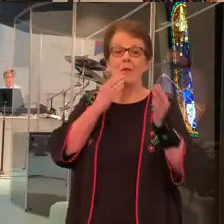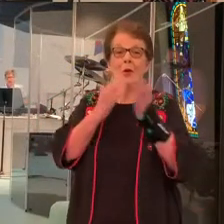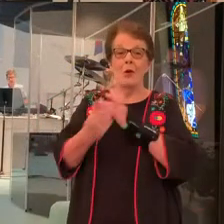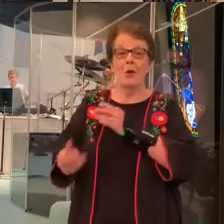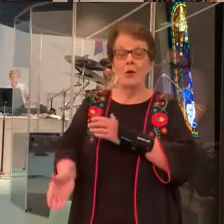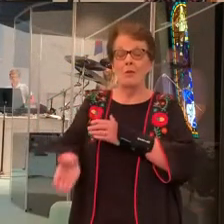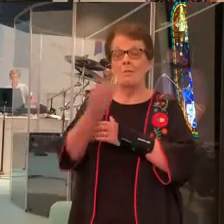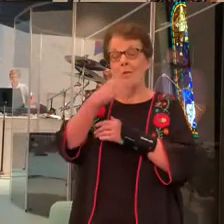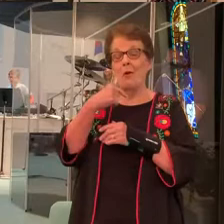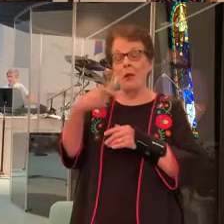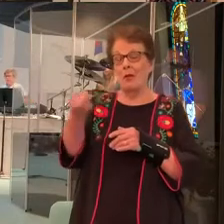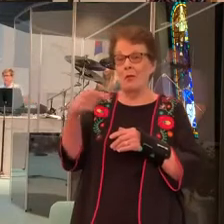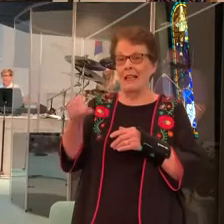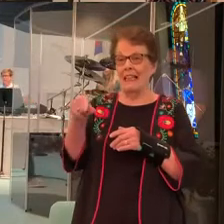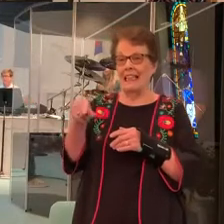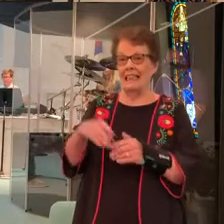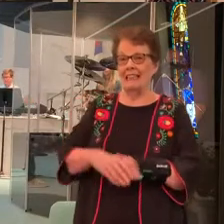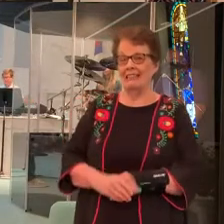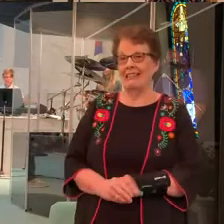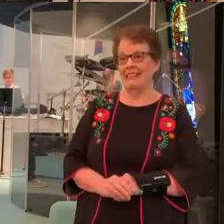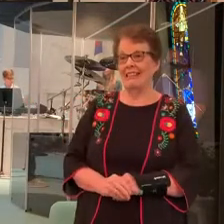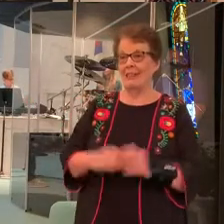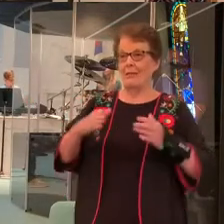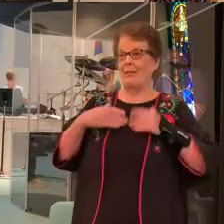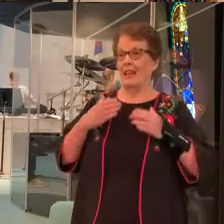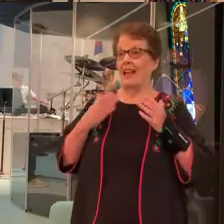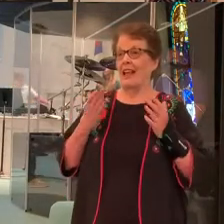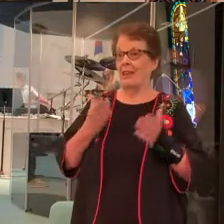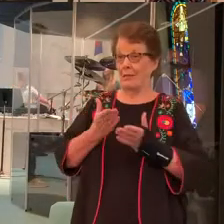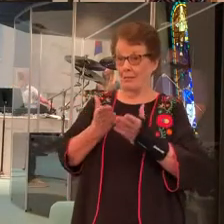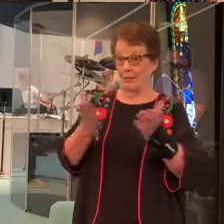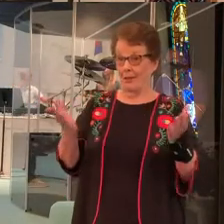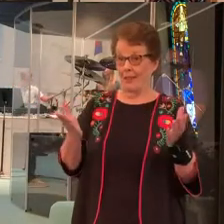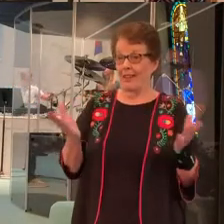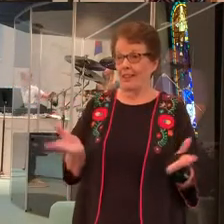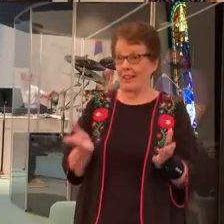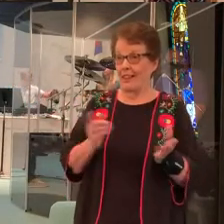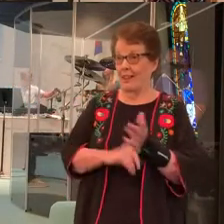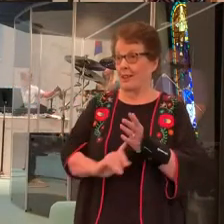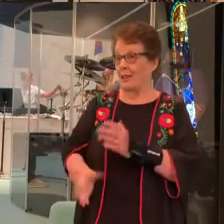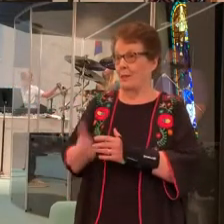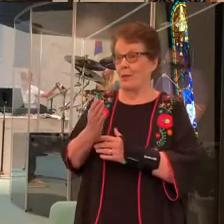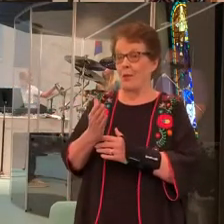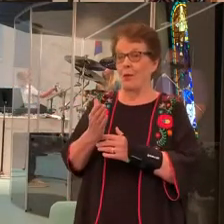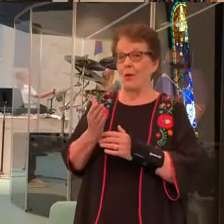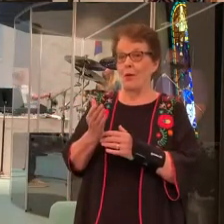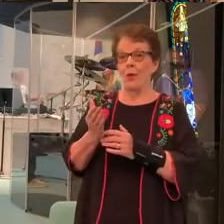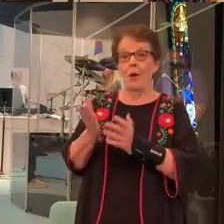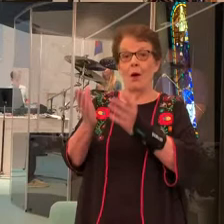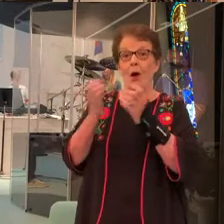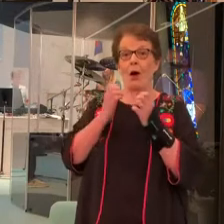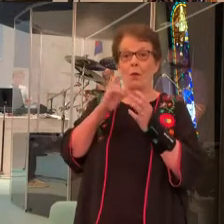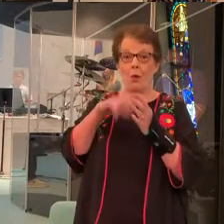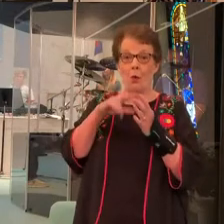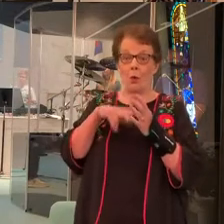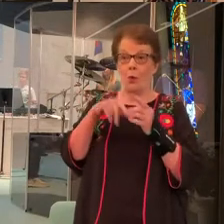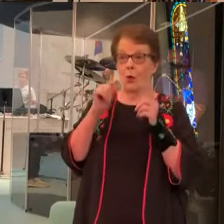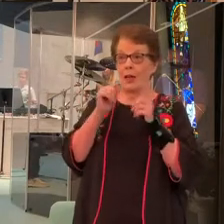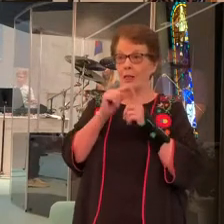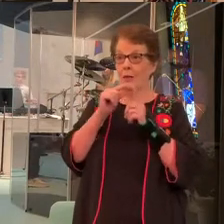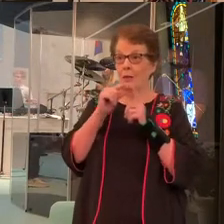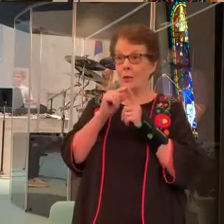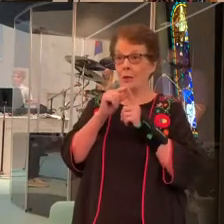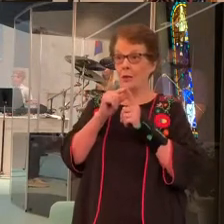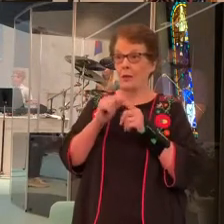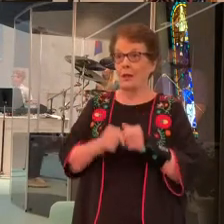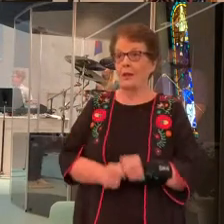morning, Greenlee. I'm glad y'all are here with us this morning. I've got some scripture I want to read. I'm just waiting on it to come up on the